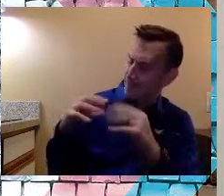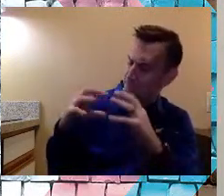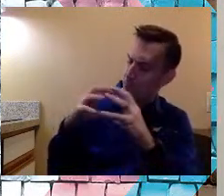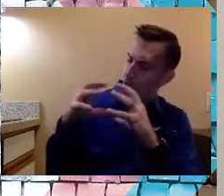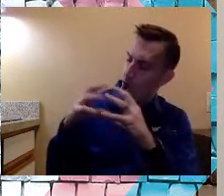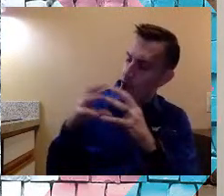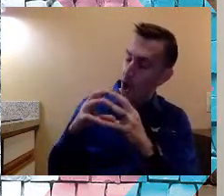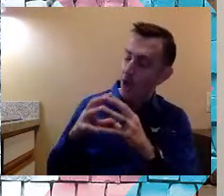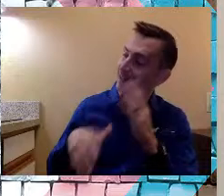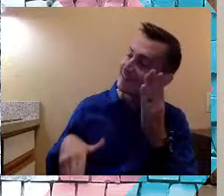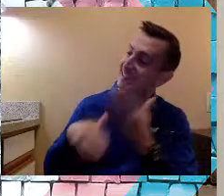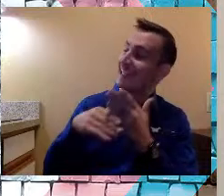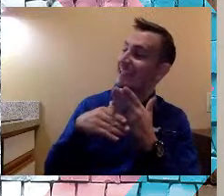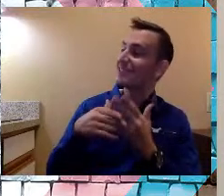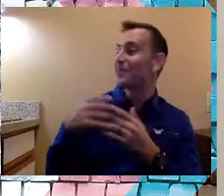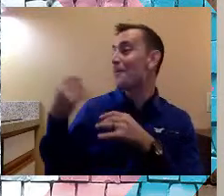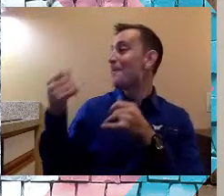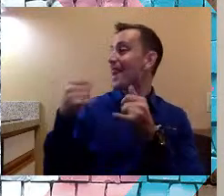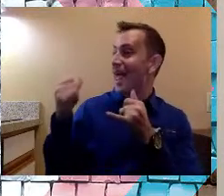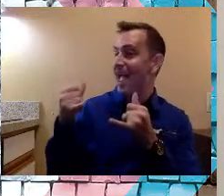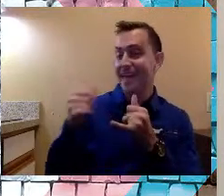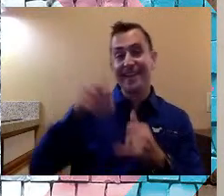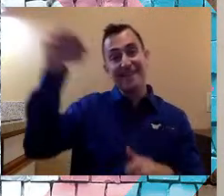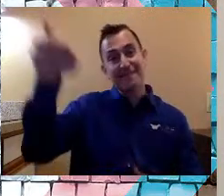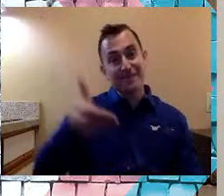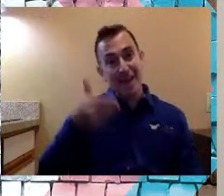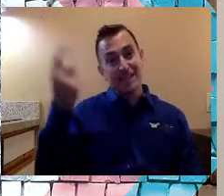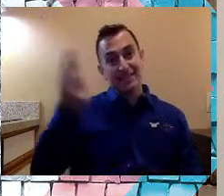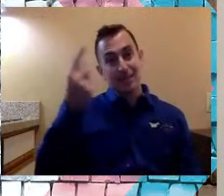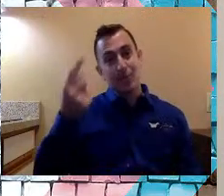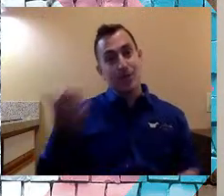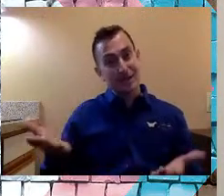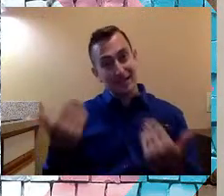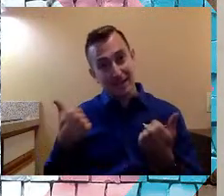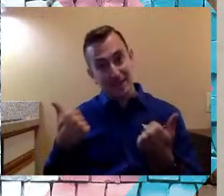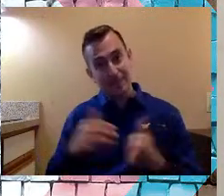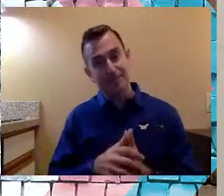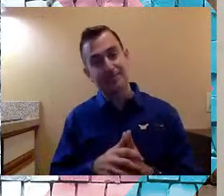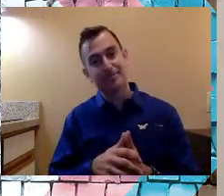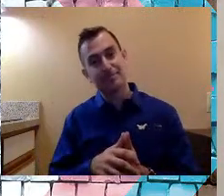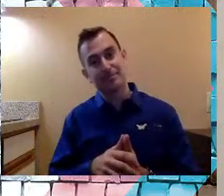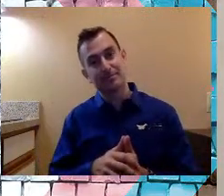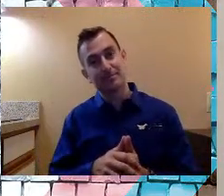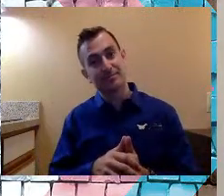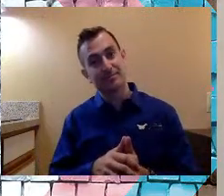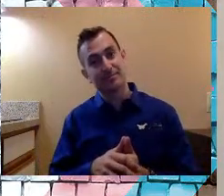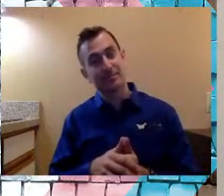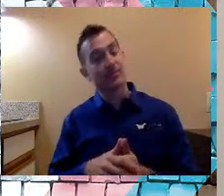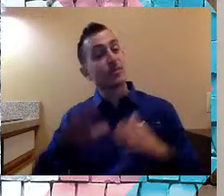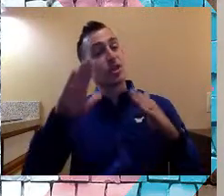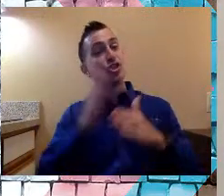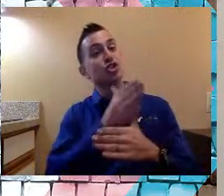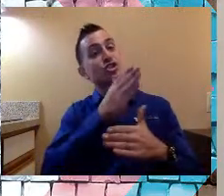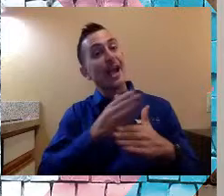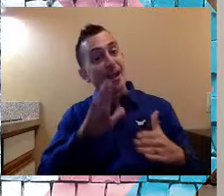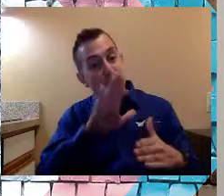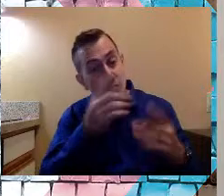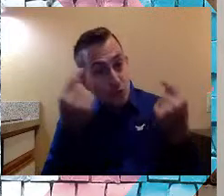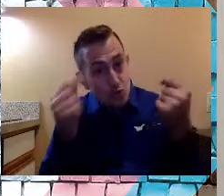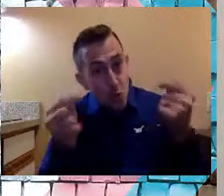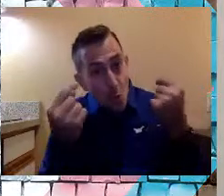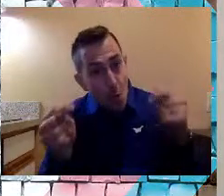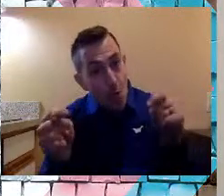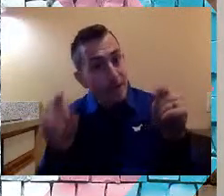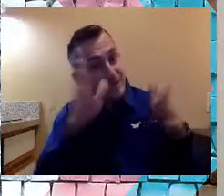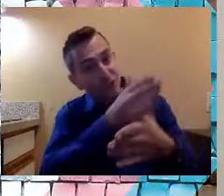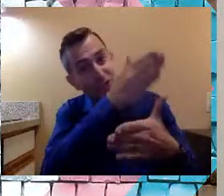invite someone over to play with you. As long as it's safe. Share your toy. A